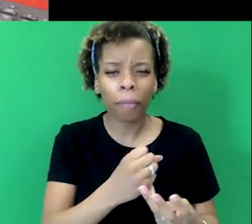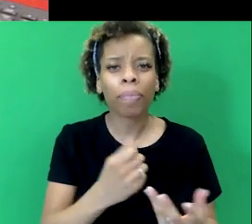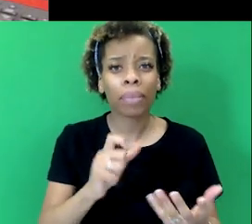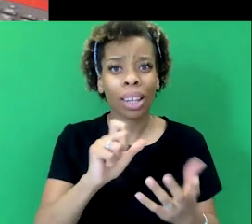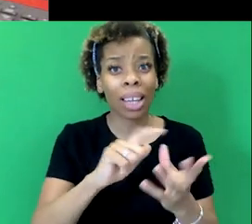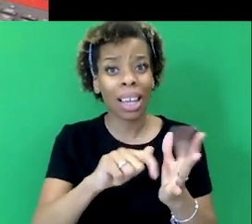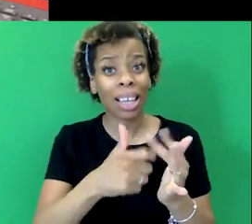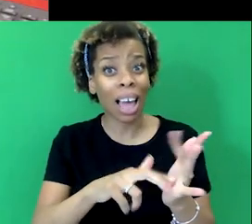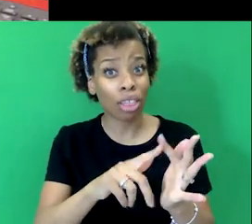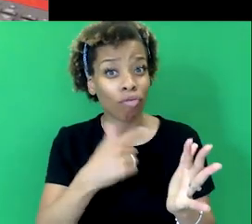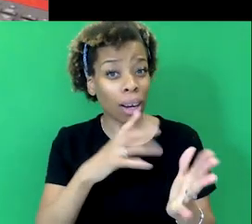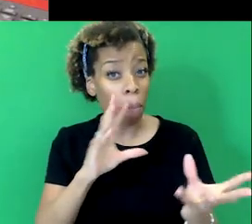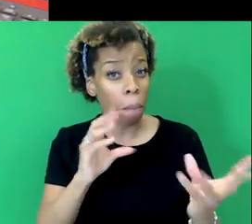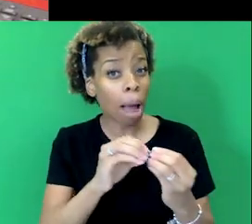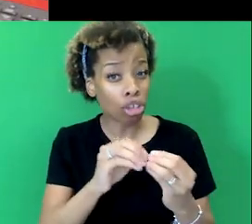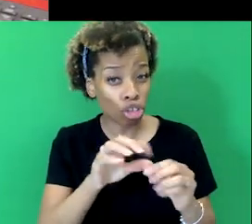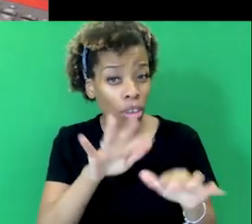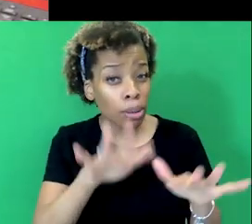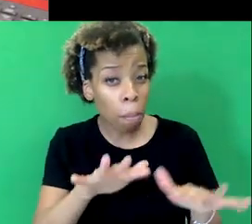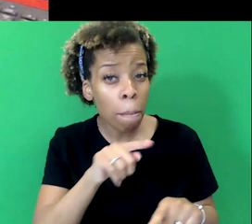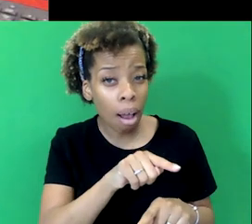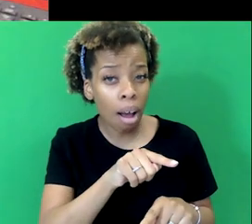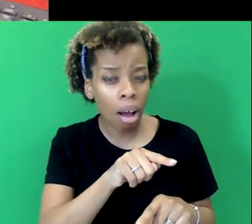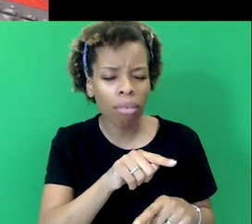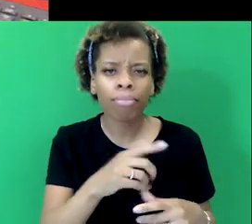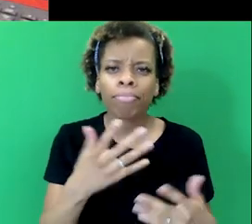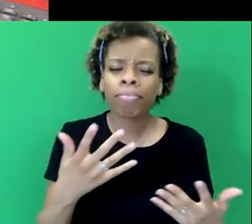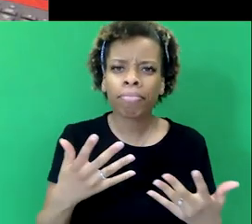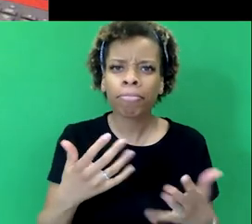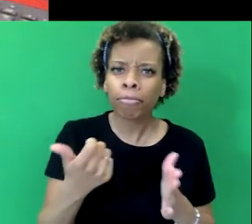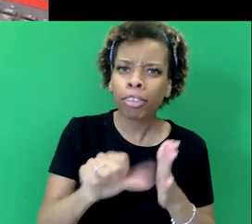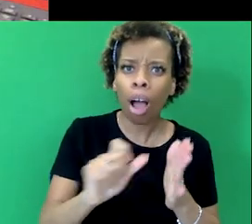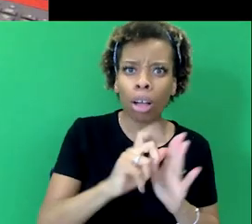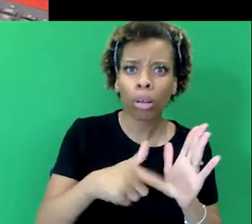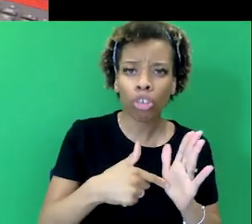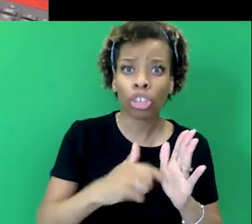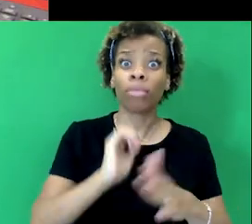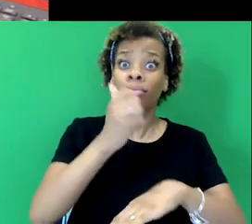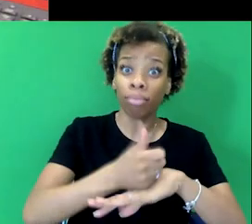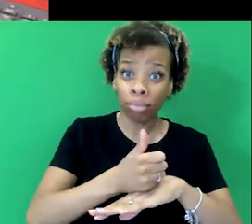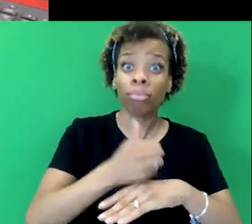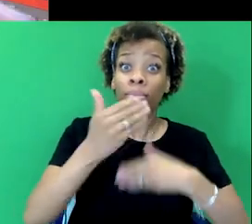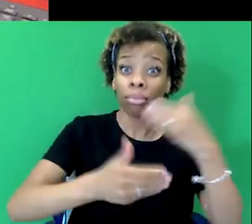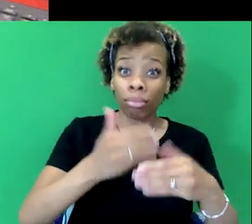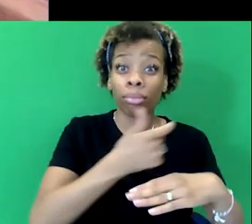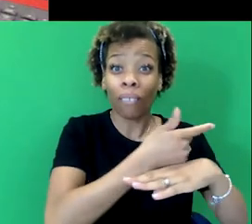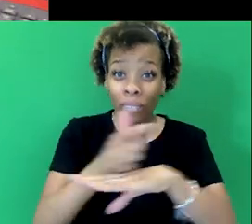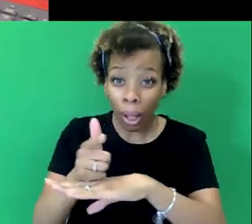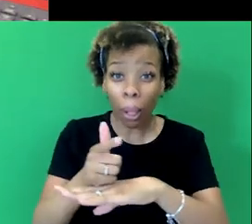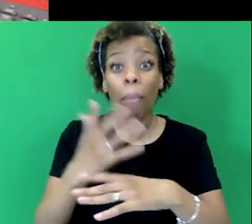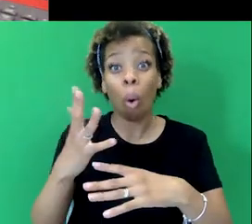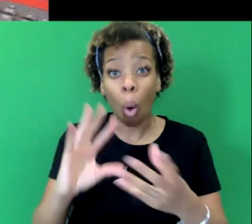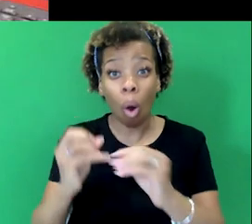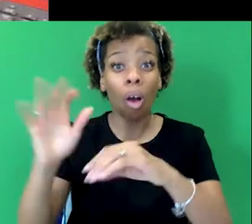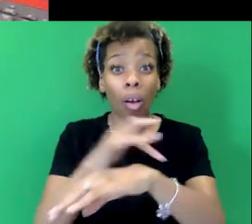it. How difficult is it to get these off the ground? How difficult is it to get it made? What are some of the things that